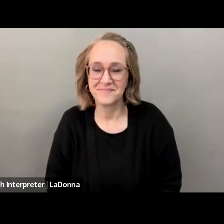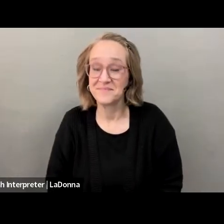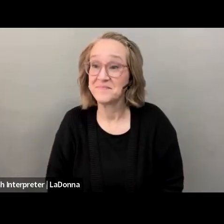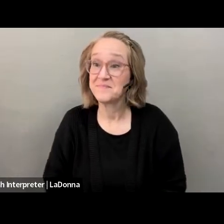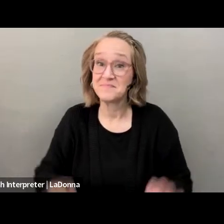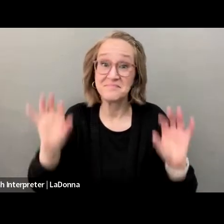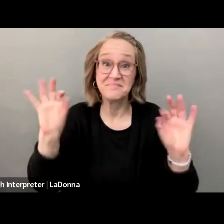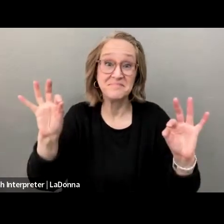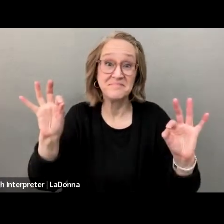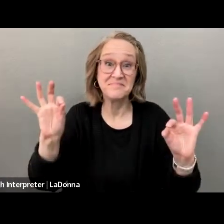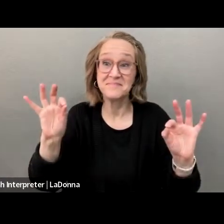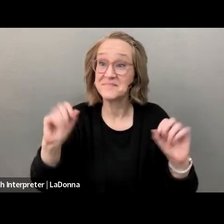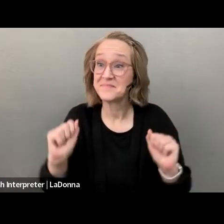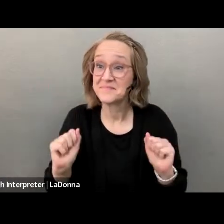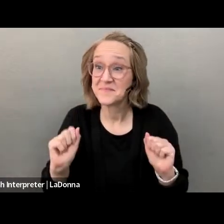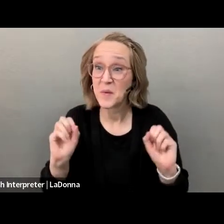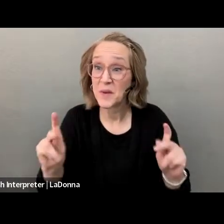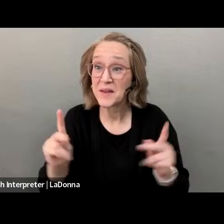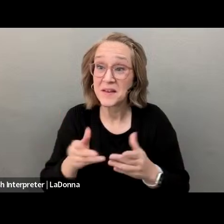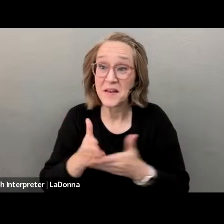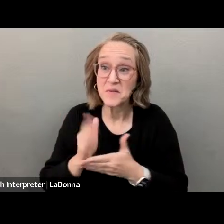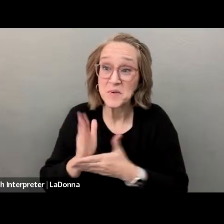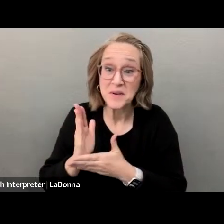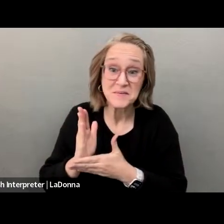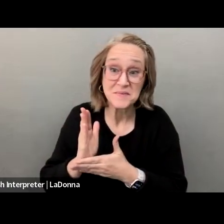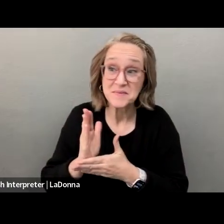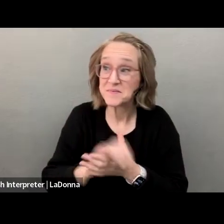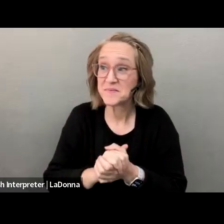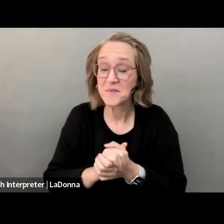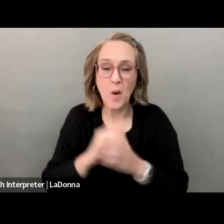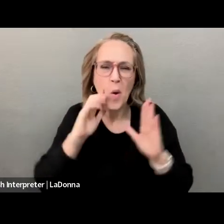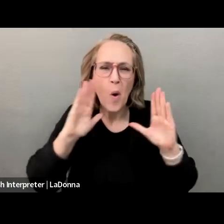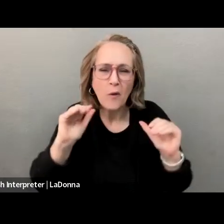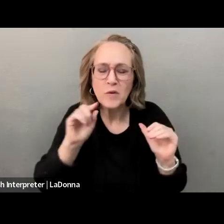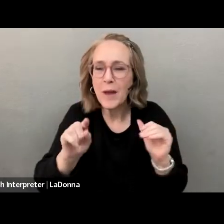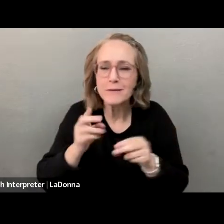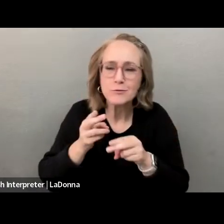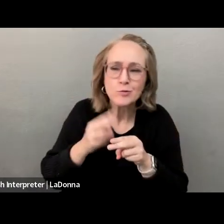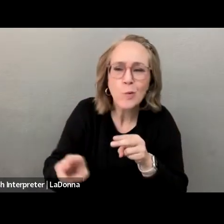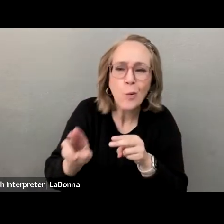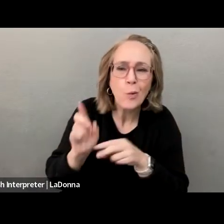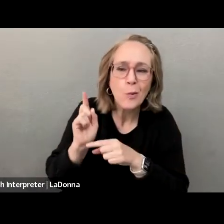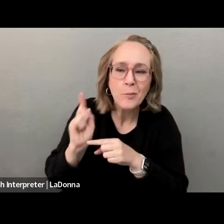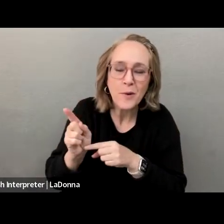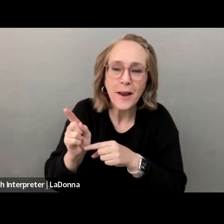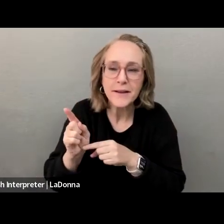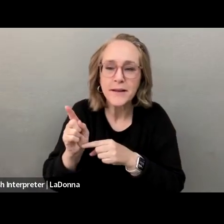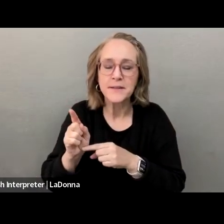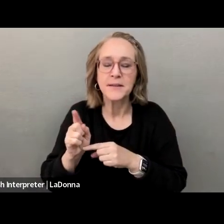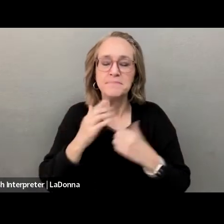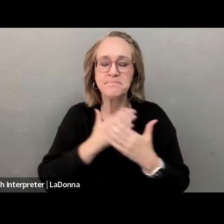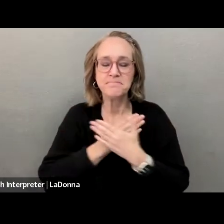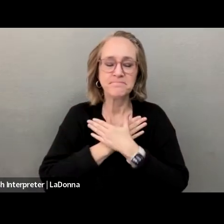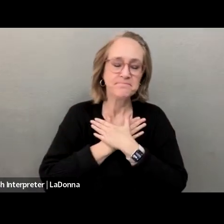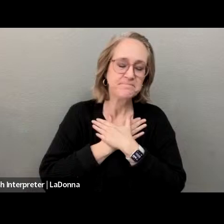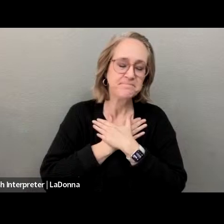Alrighty, everyone. Hopefully everyone had a chance to have a short break there. Fingers